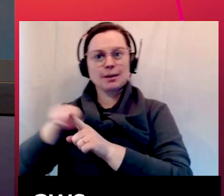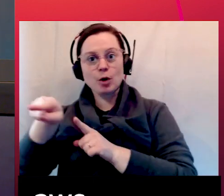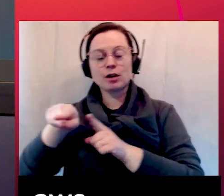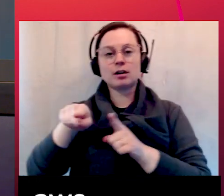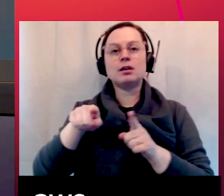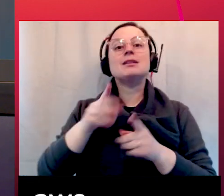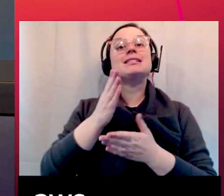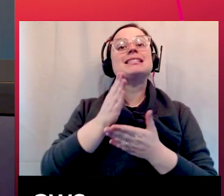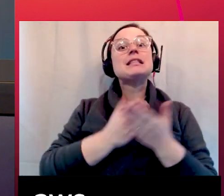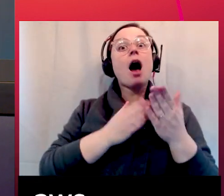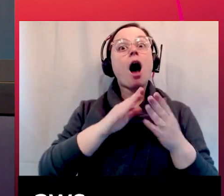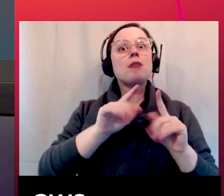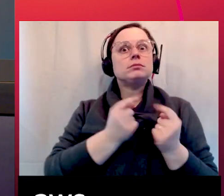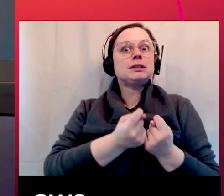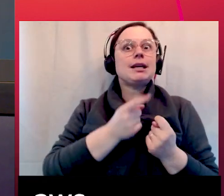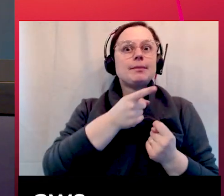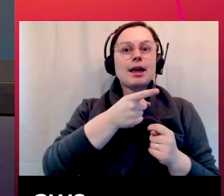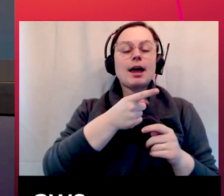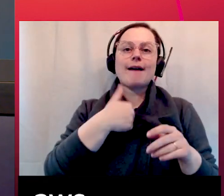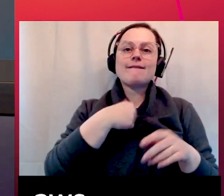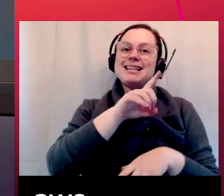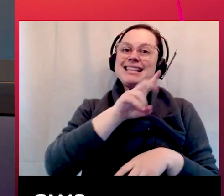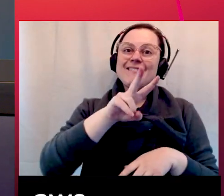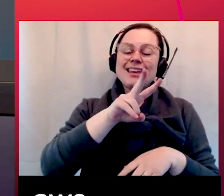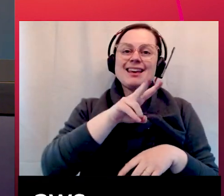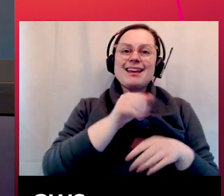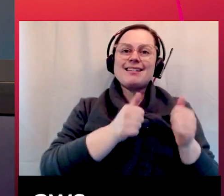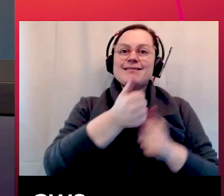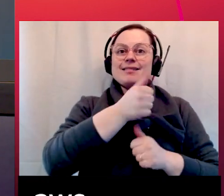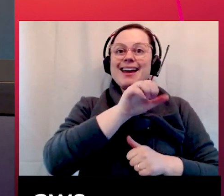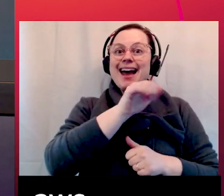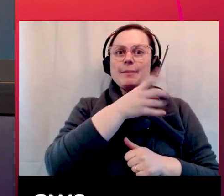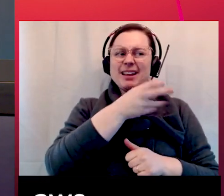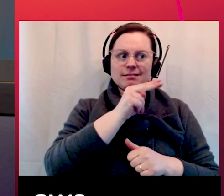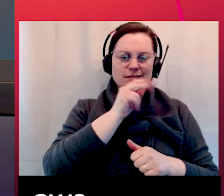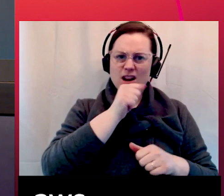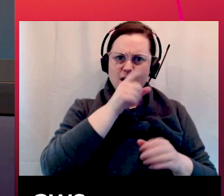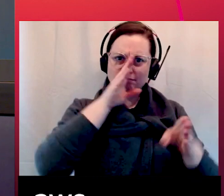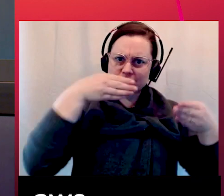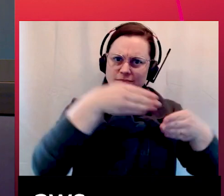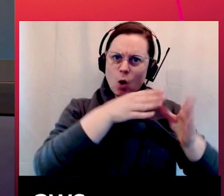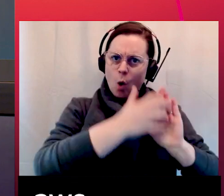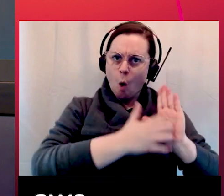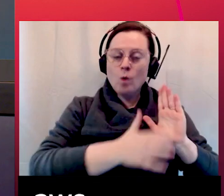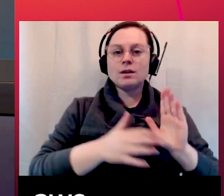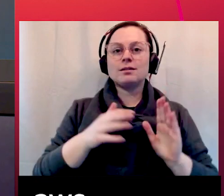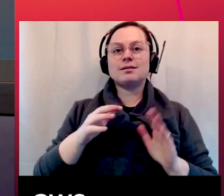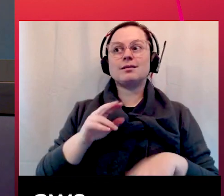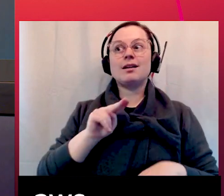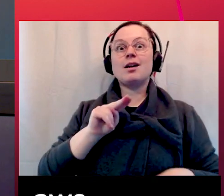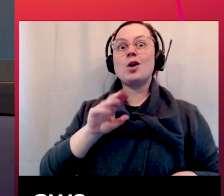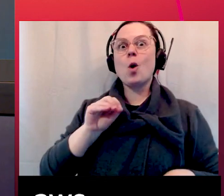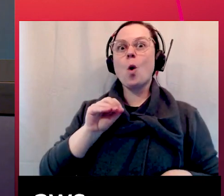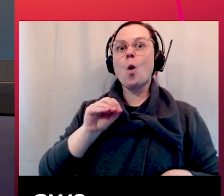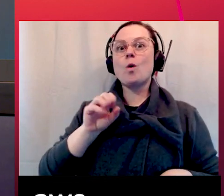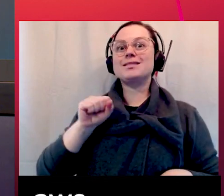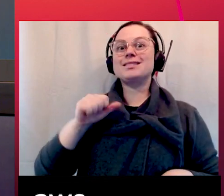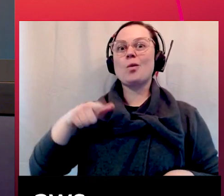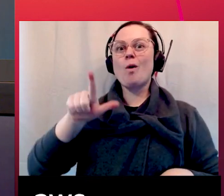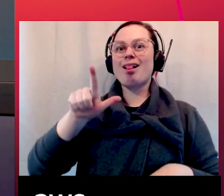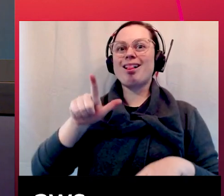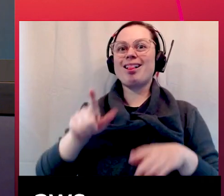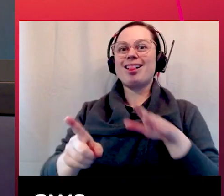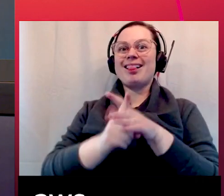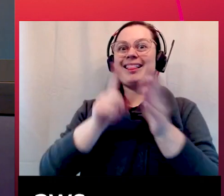by DB admins, people that are not writing code, and then NoSQL happened, and that started drawing devs more into